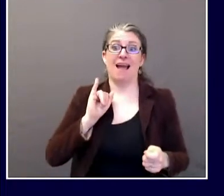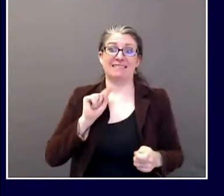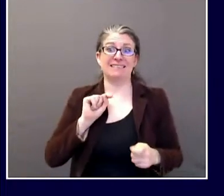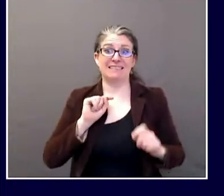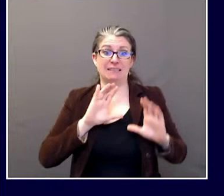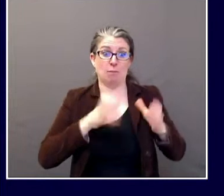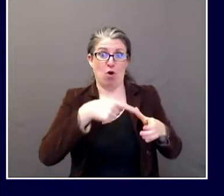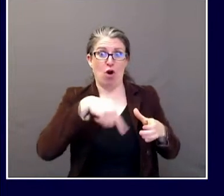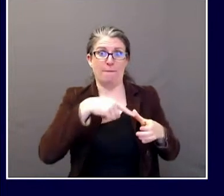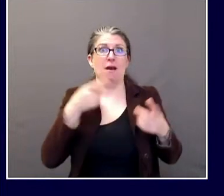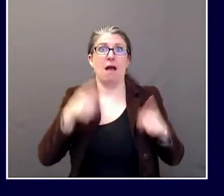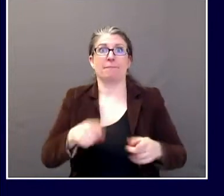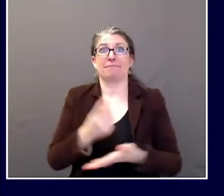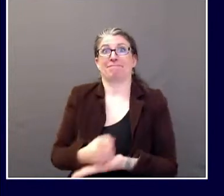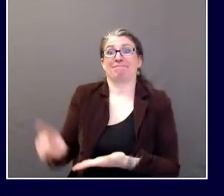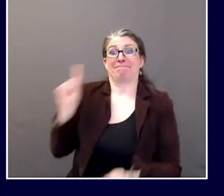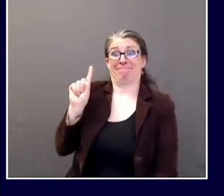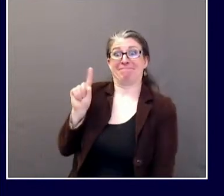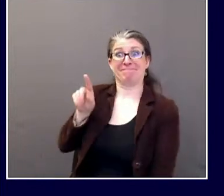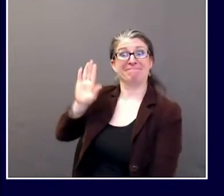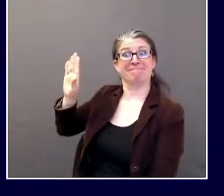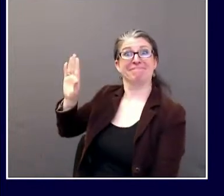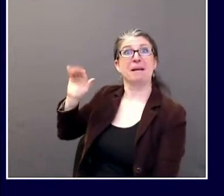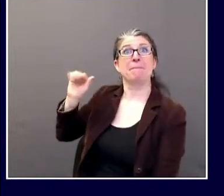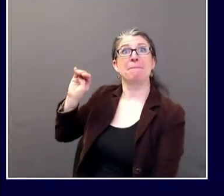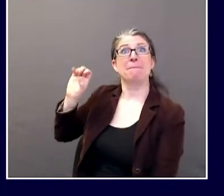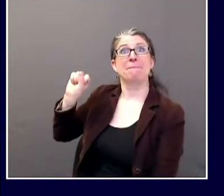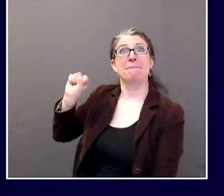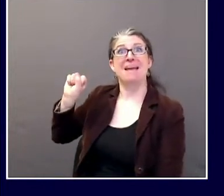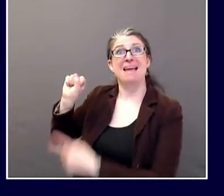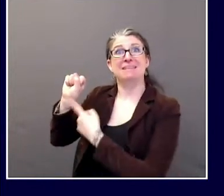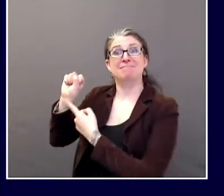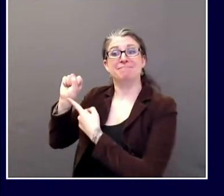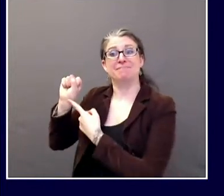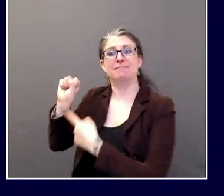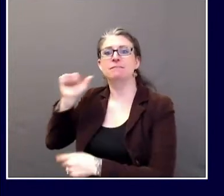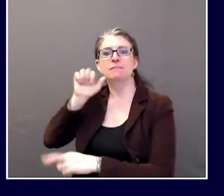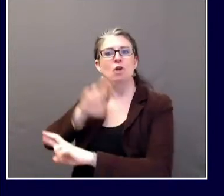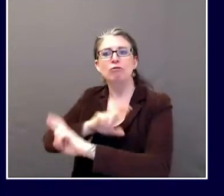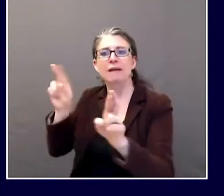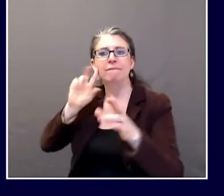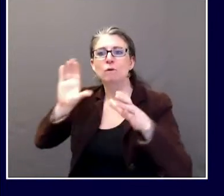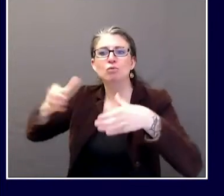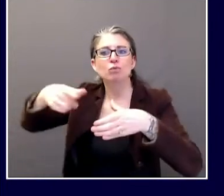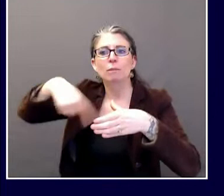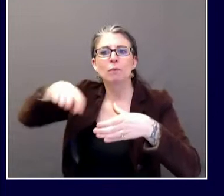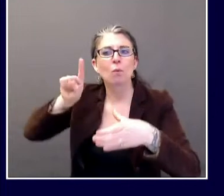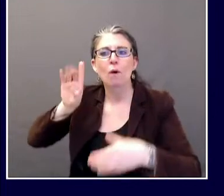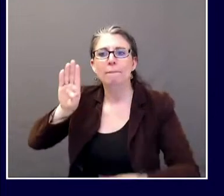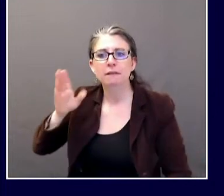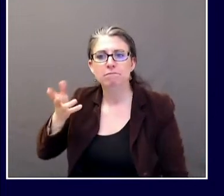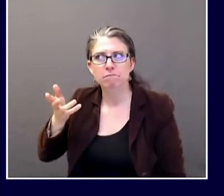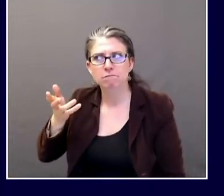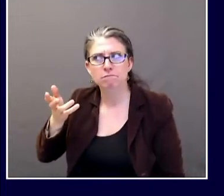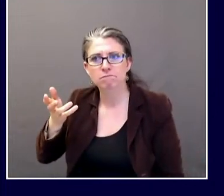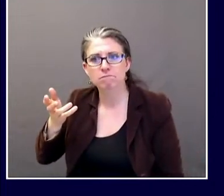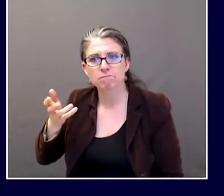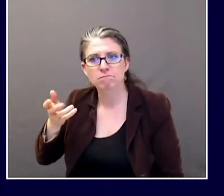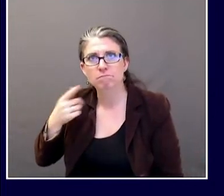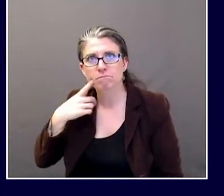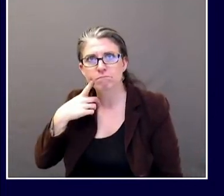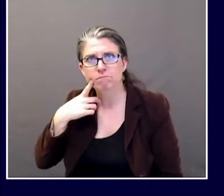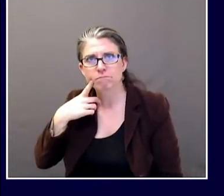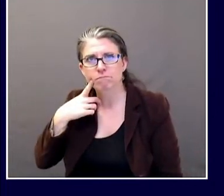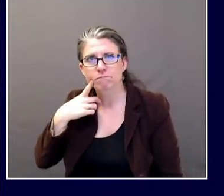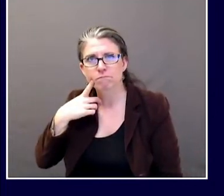to be eligible for people in 1B. We're ready for 1B. It started a week ago in Maine, but VAMs was not ready. If we